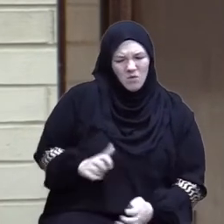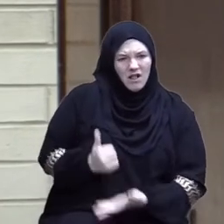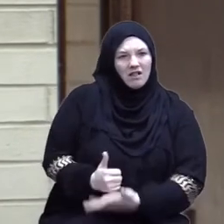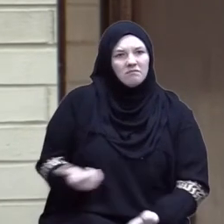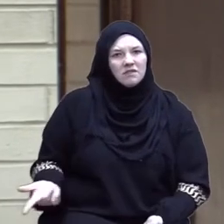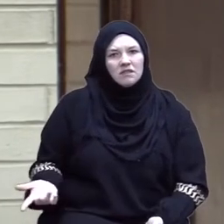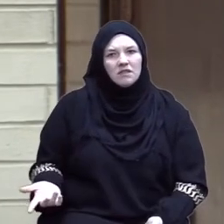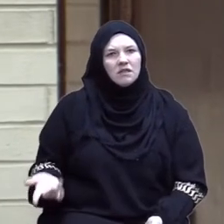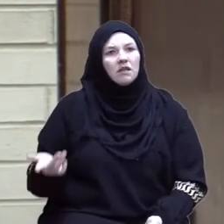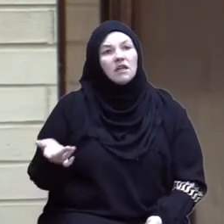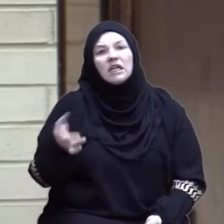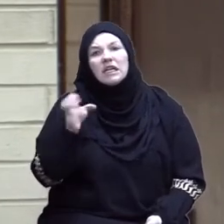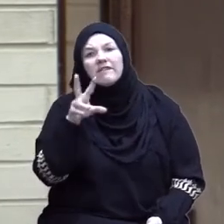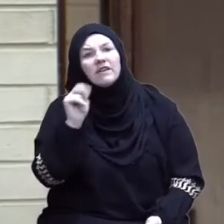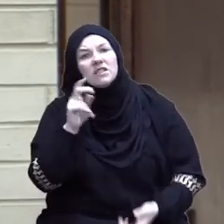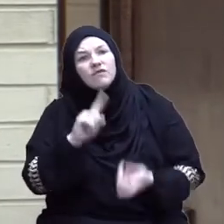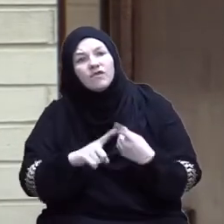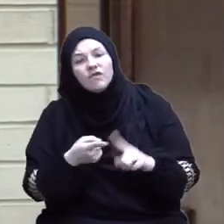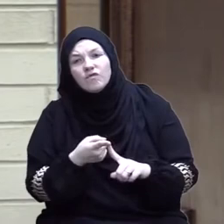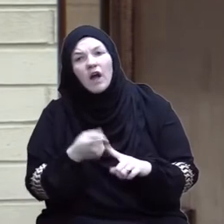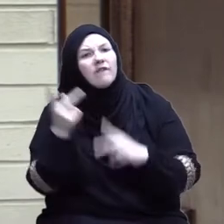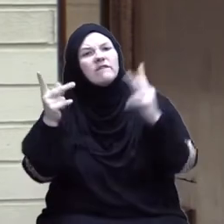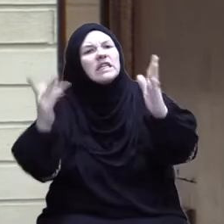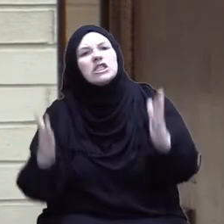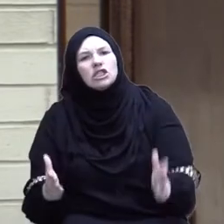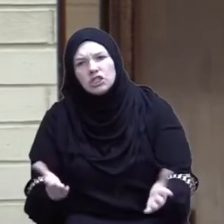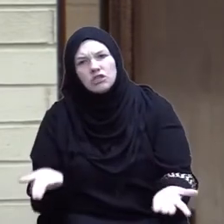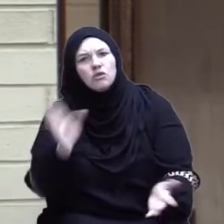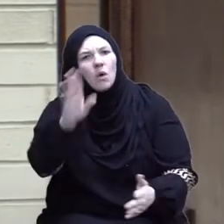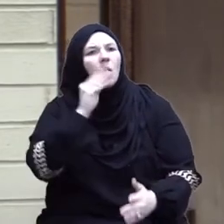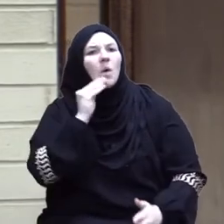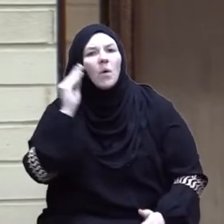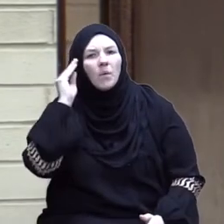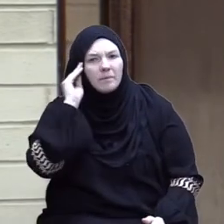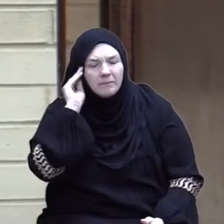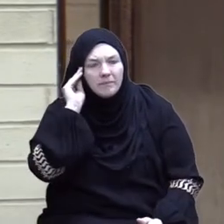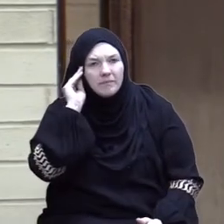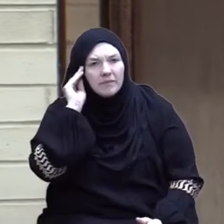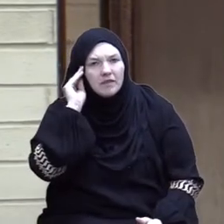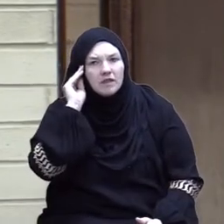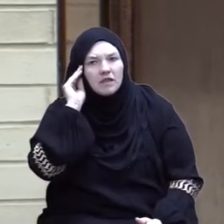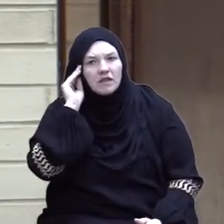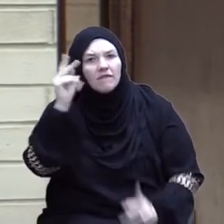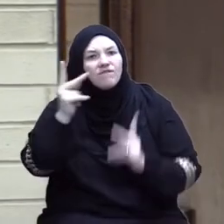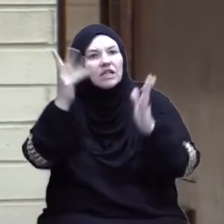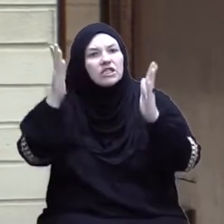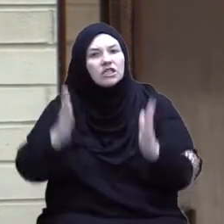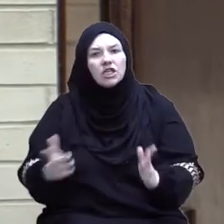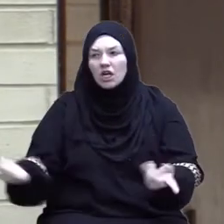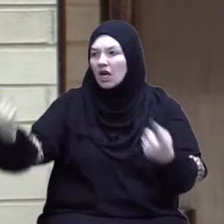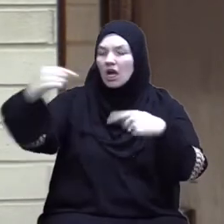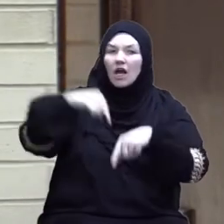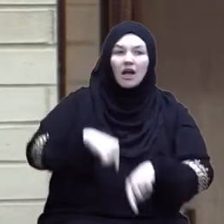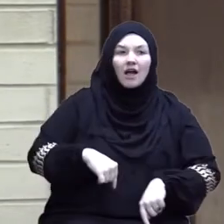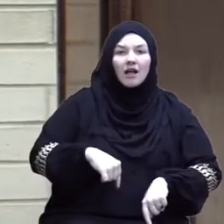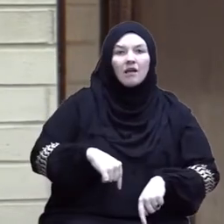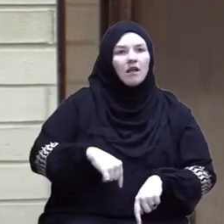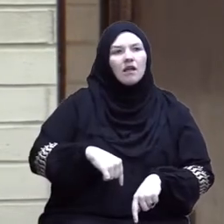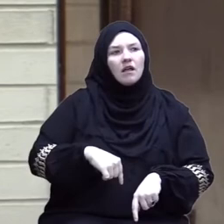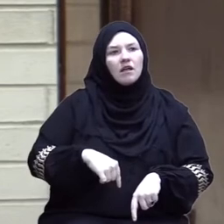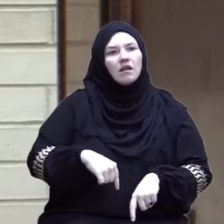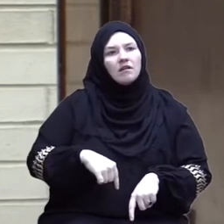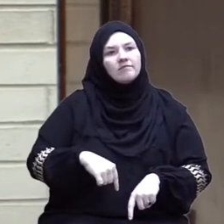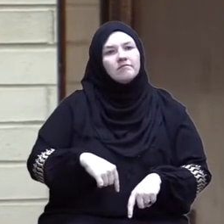somebody comes to you, even as a guest, he's not asking for anything. The guest comes to you with